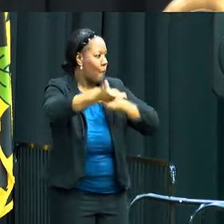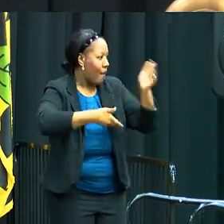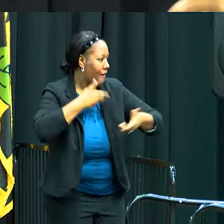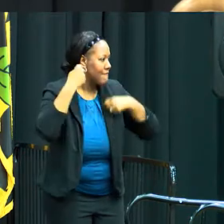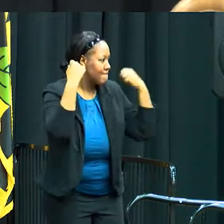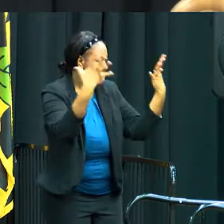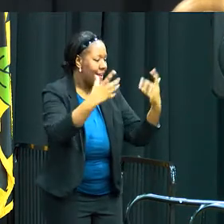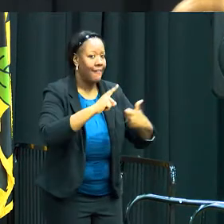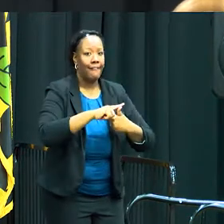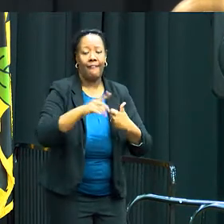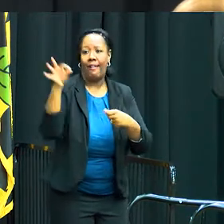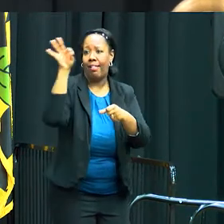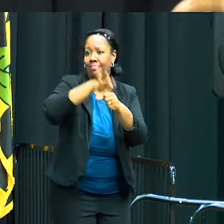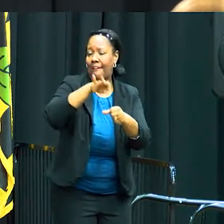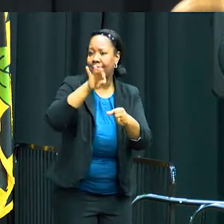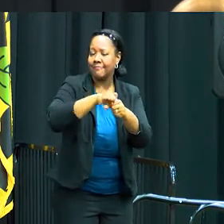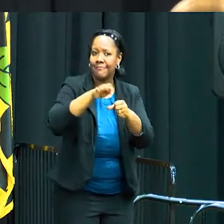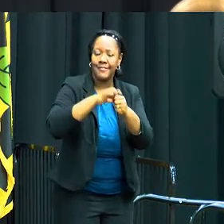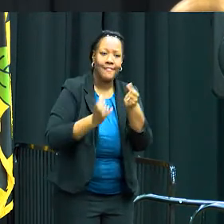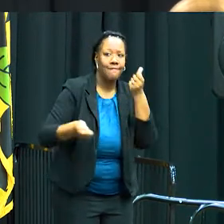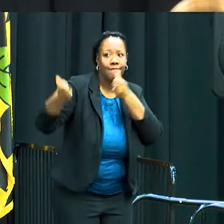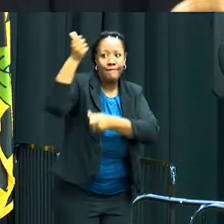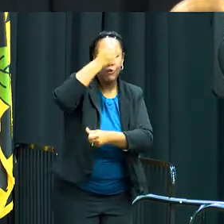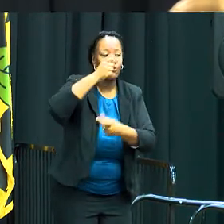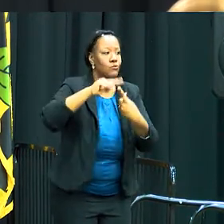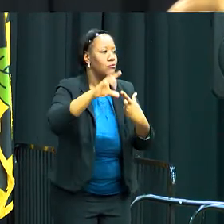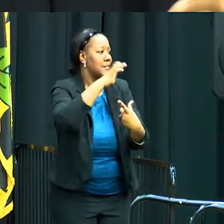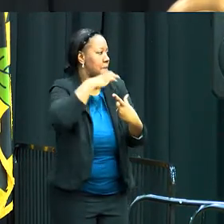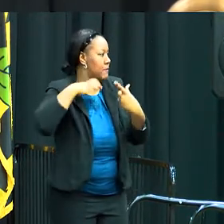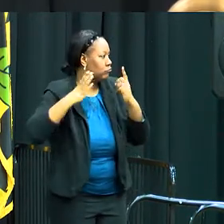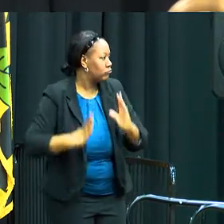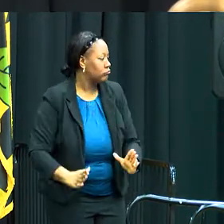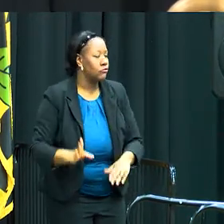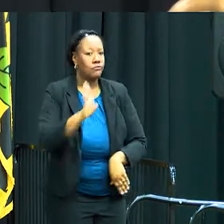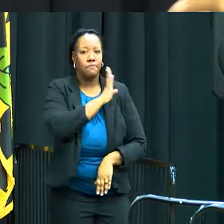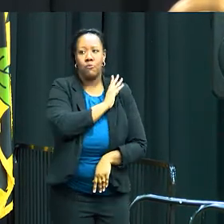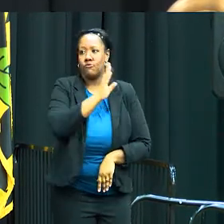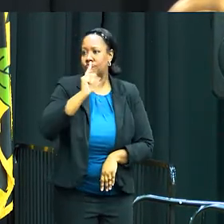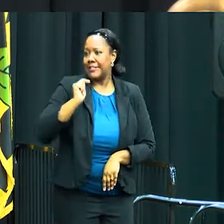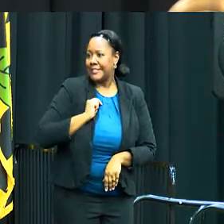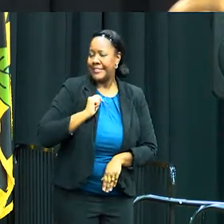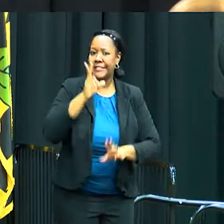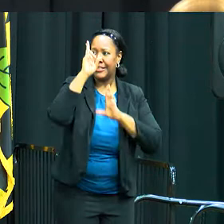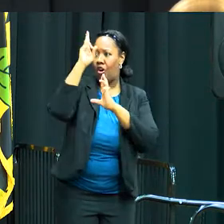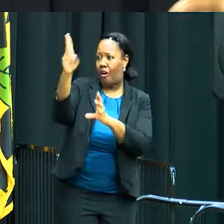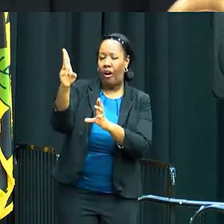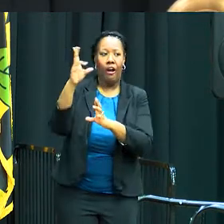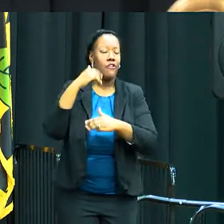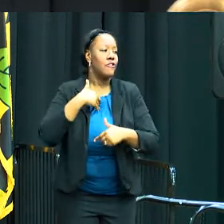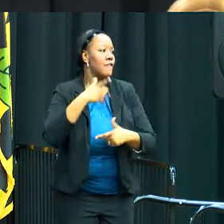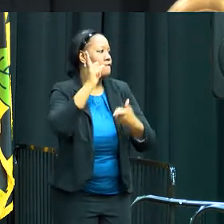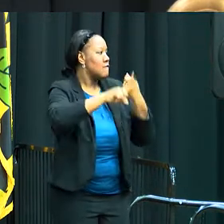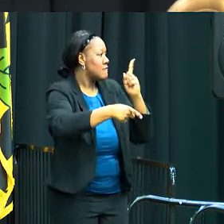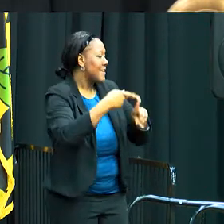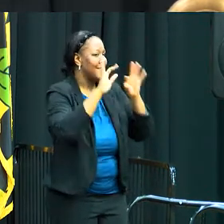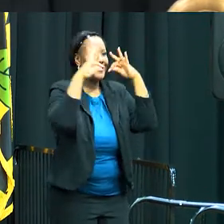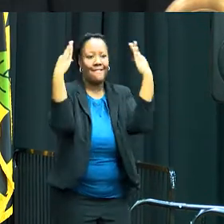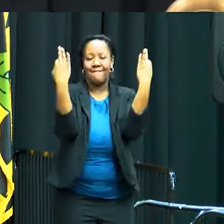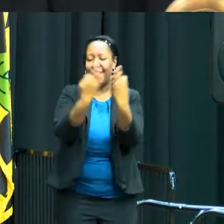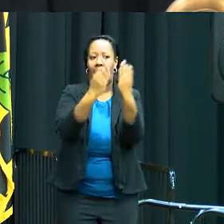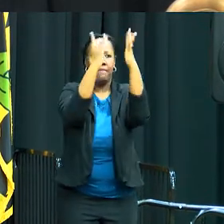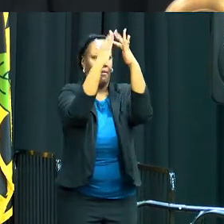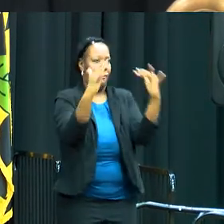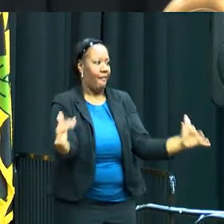officials, commissioners, members of the Board of Trustees, honored guests, distinguished faculty, staff, friends, family. We